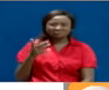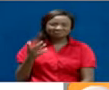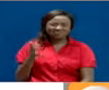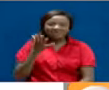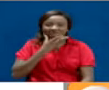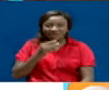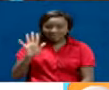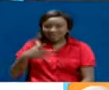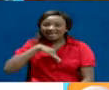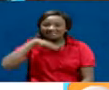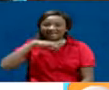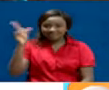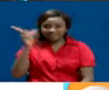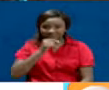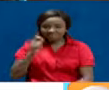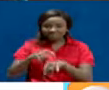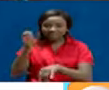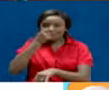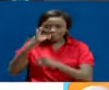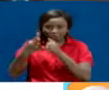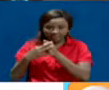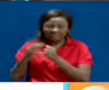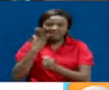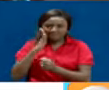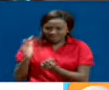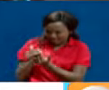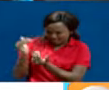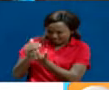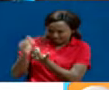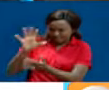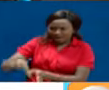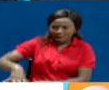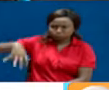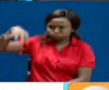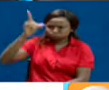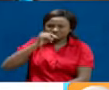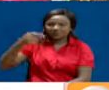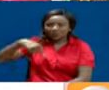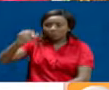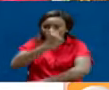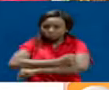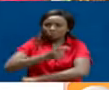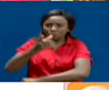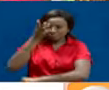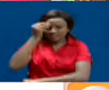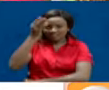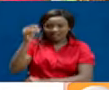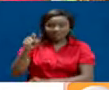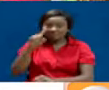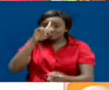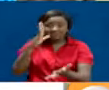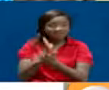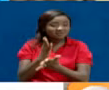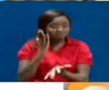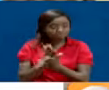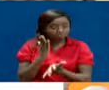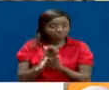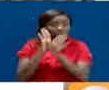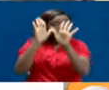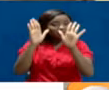was 8 years old, Mama Ida is grateful for education, which she strongly believes every girl needs. It is very